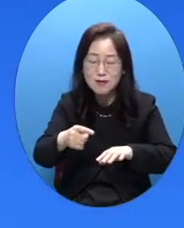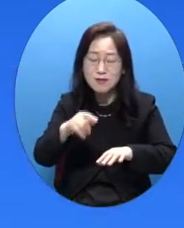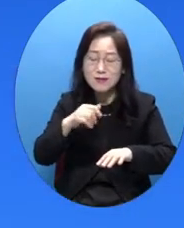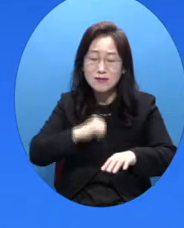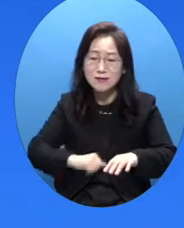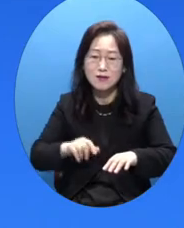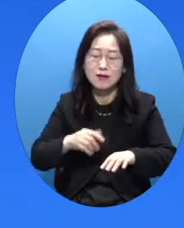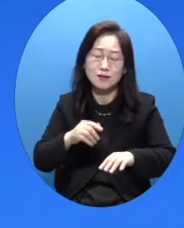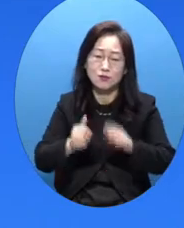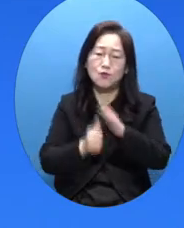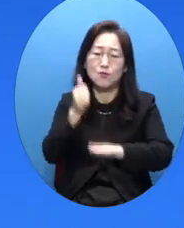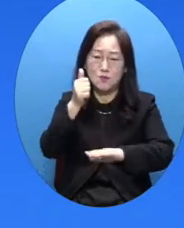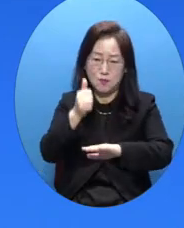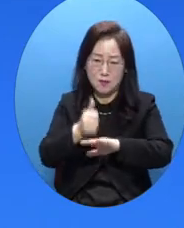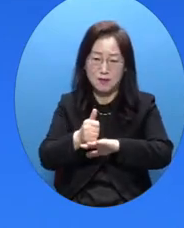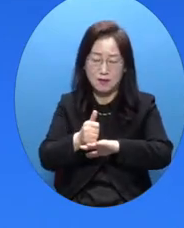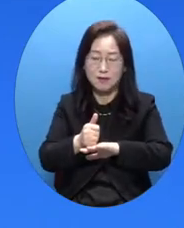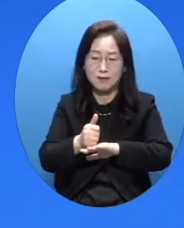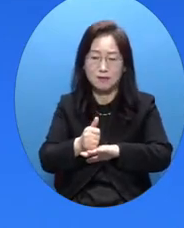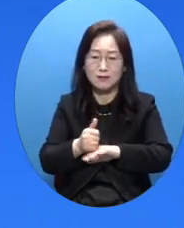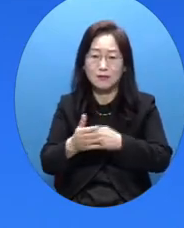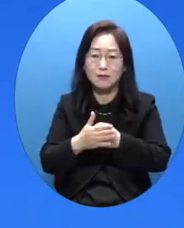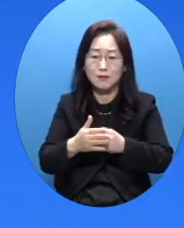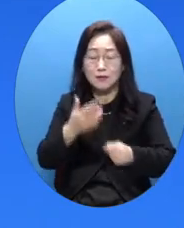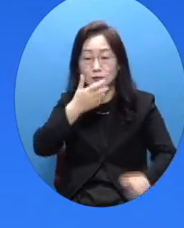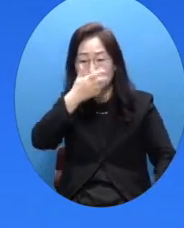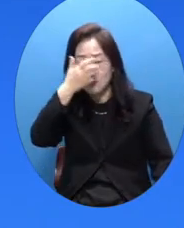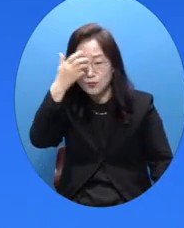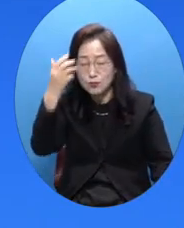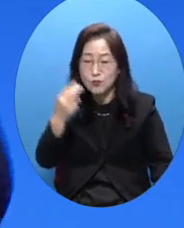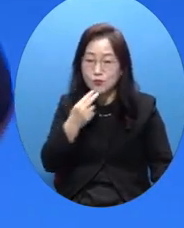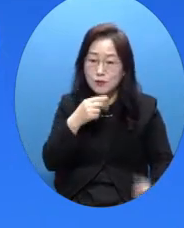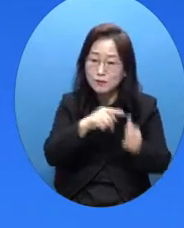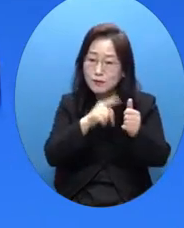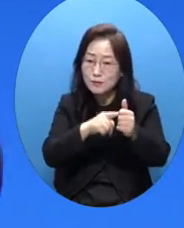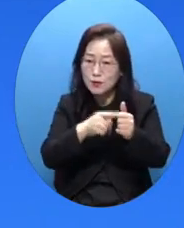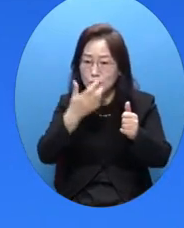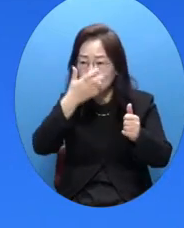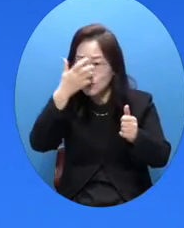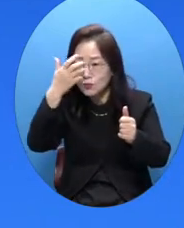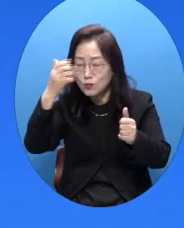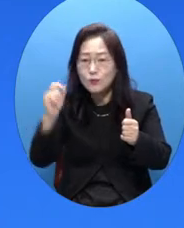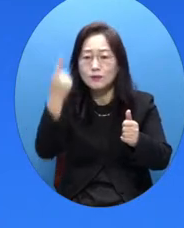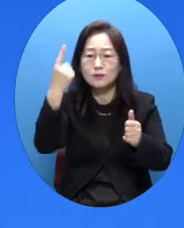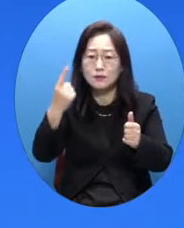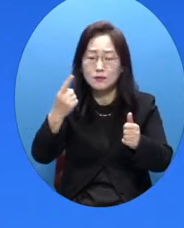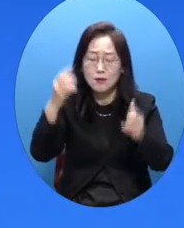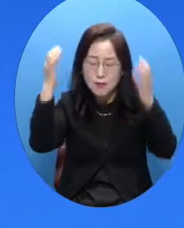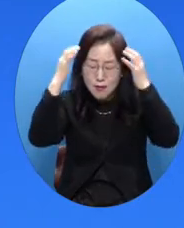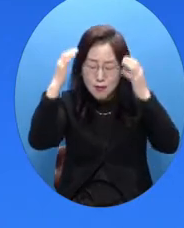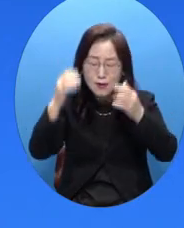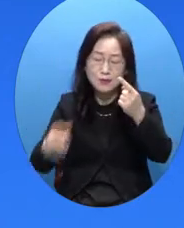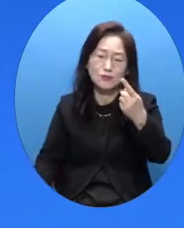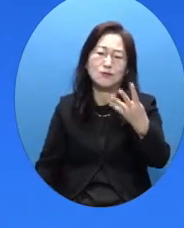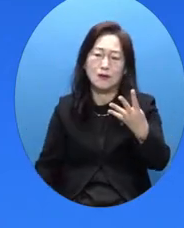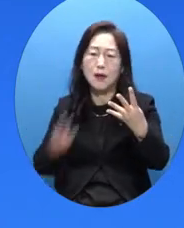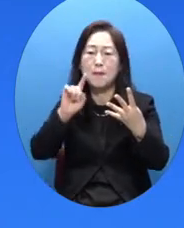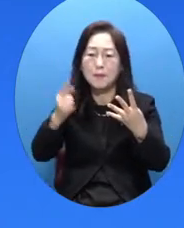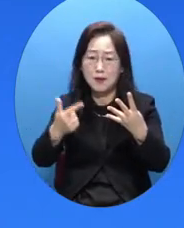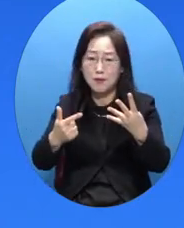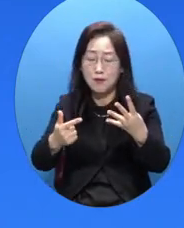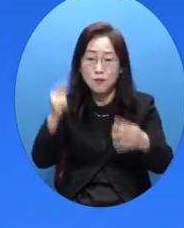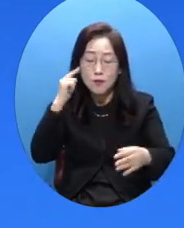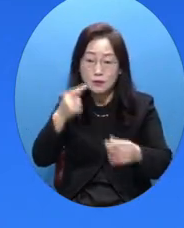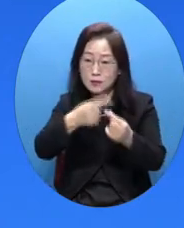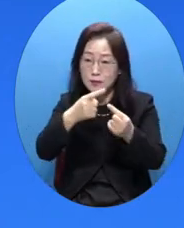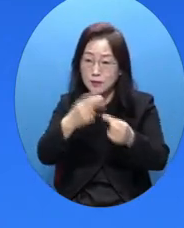that suffering produces perseverance perseverance character and character hope Joseph went through four different